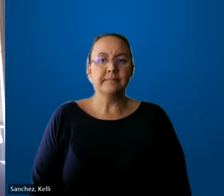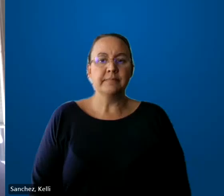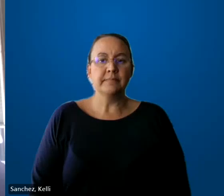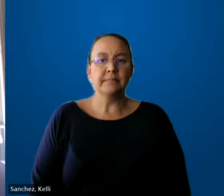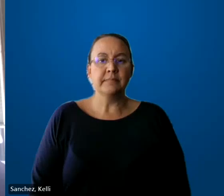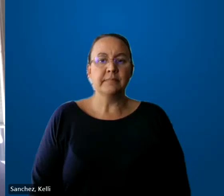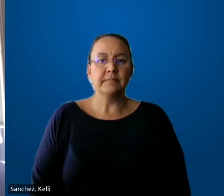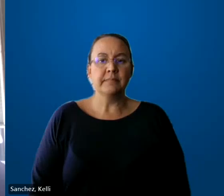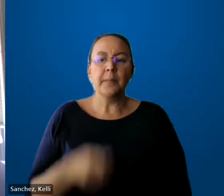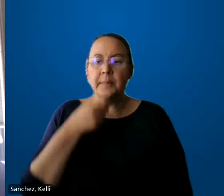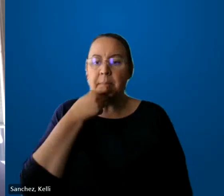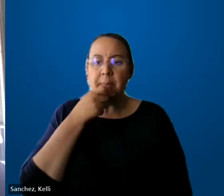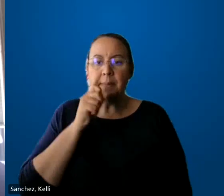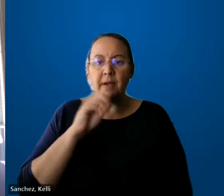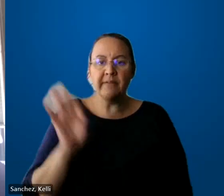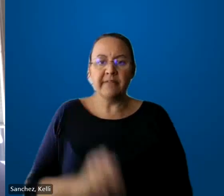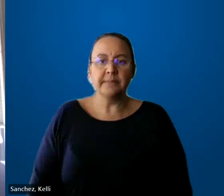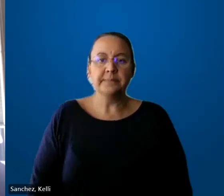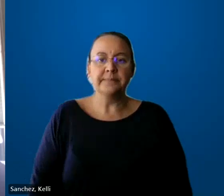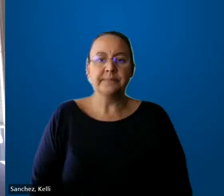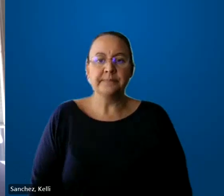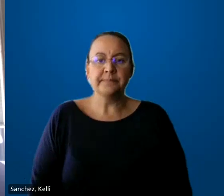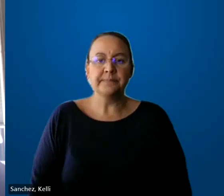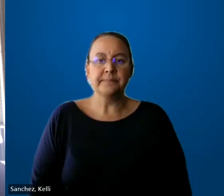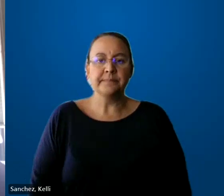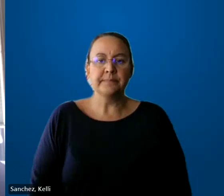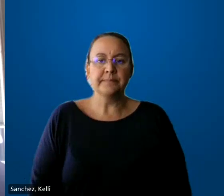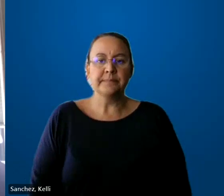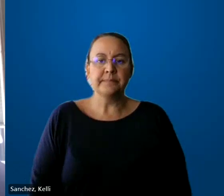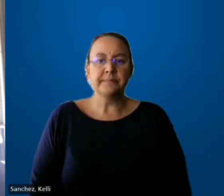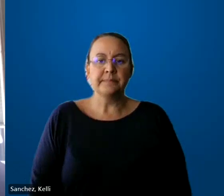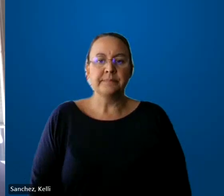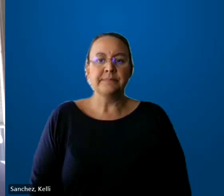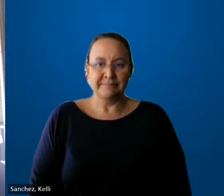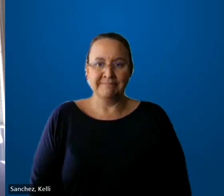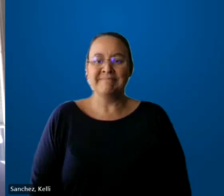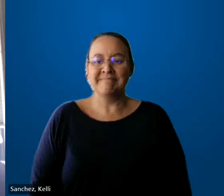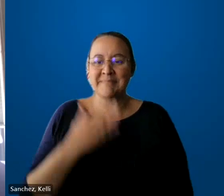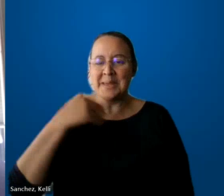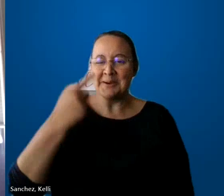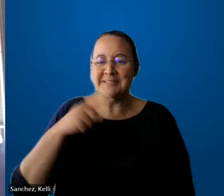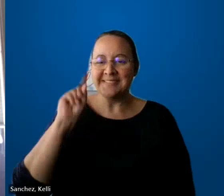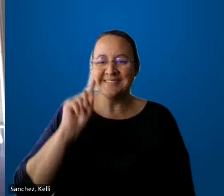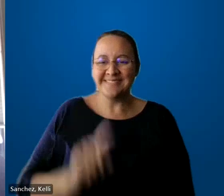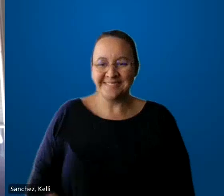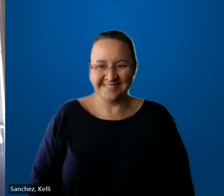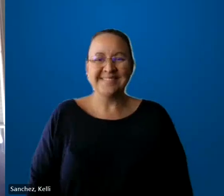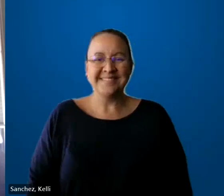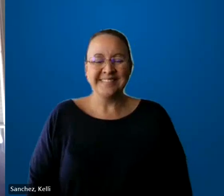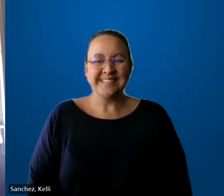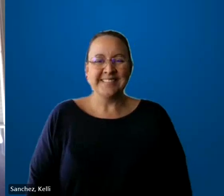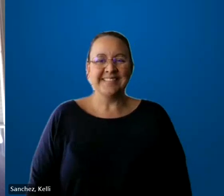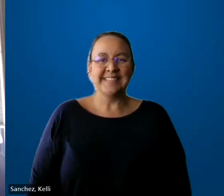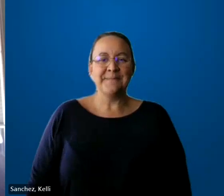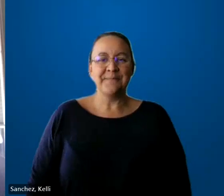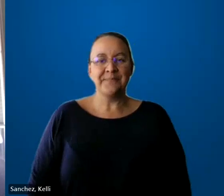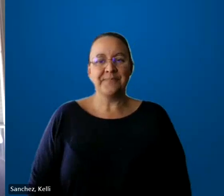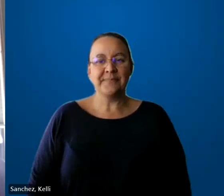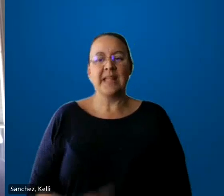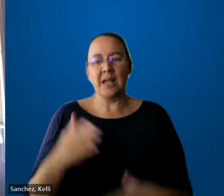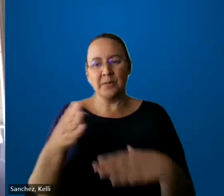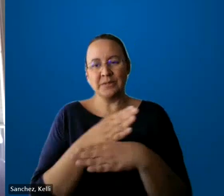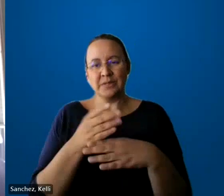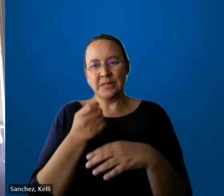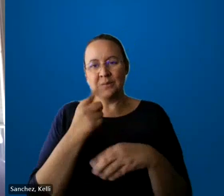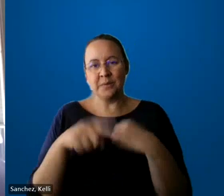Shanda, I think your mic's off. You're muted. Okay, is that better? There you go. Yeah, Okay. thank you. So I'll share a little bit on